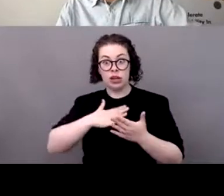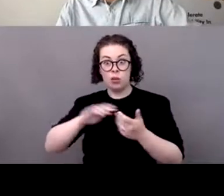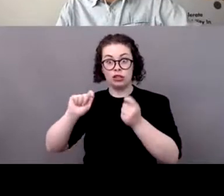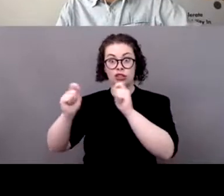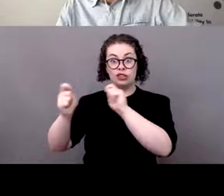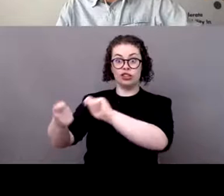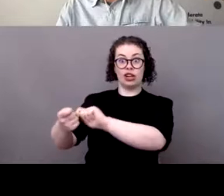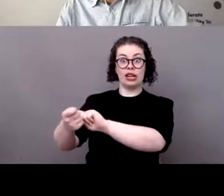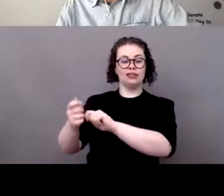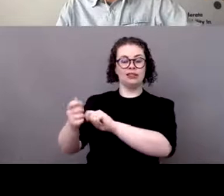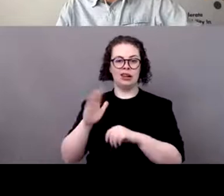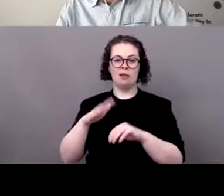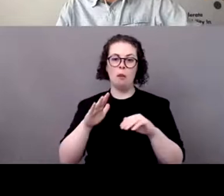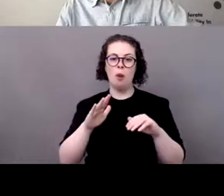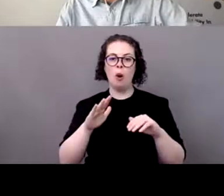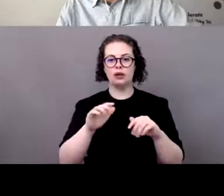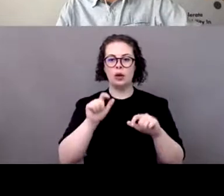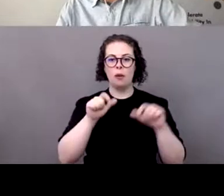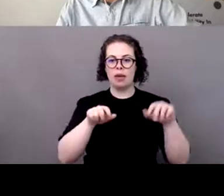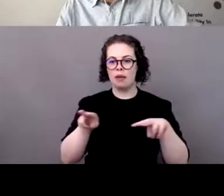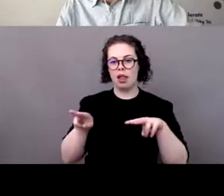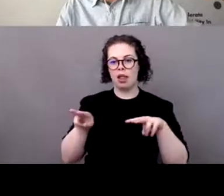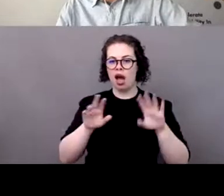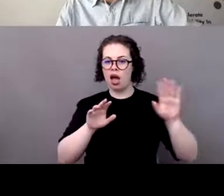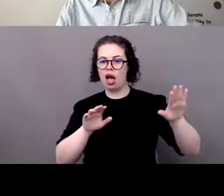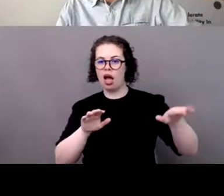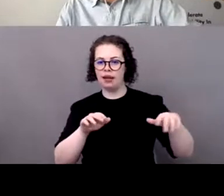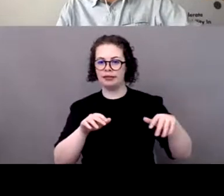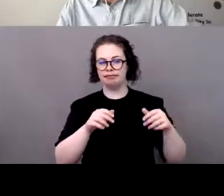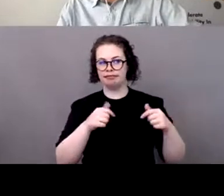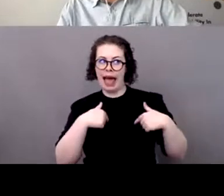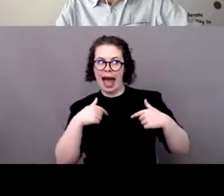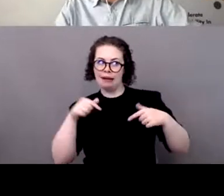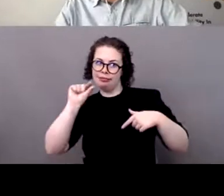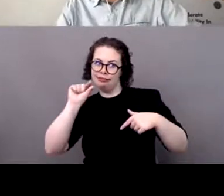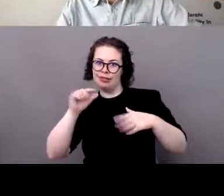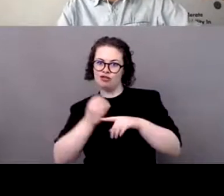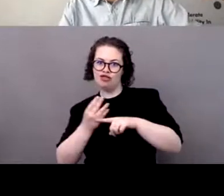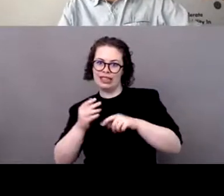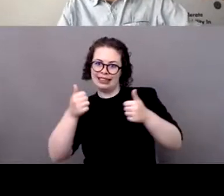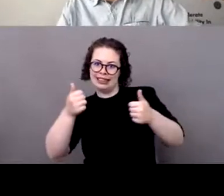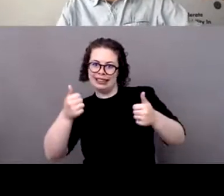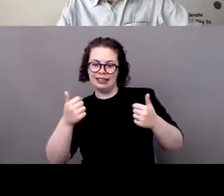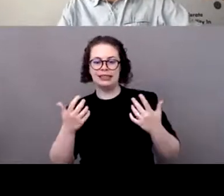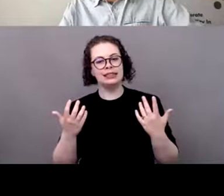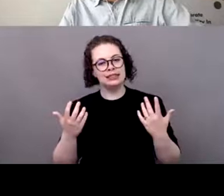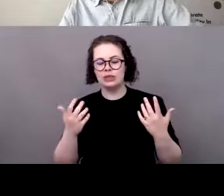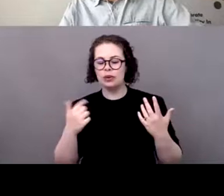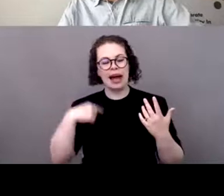can we do to solve this massive problem we have all together? And what can sport